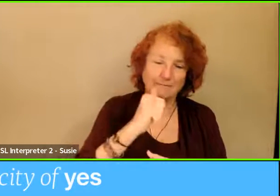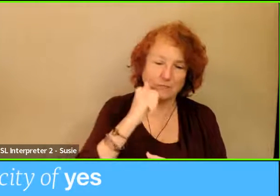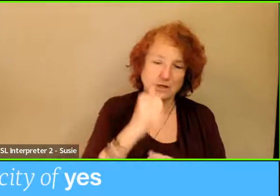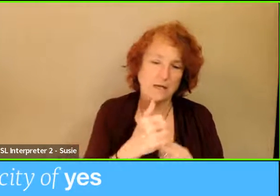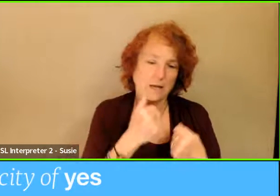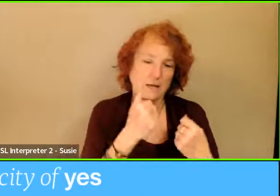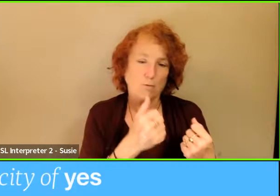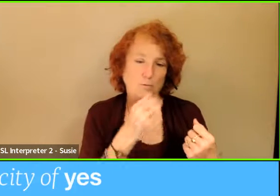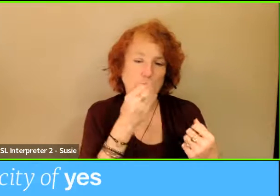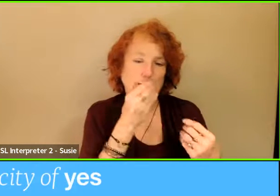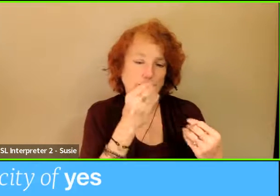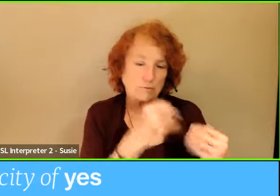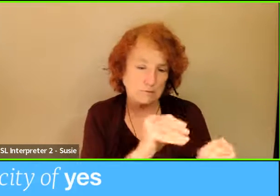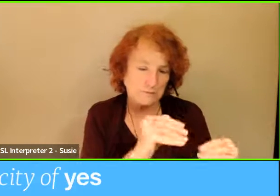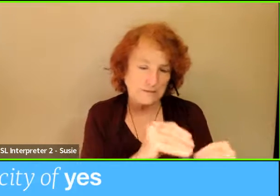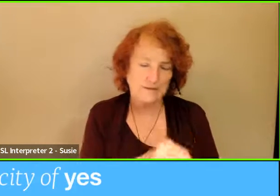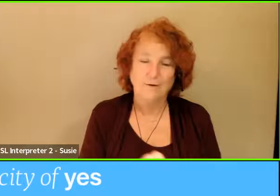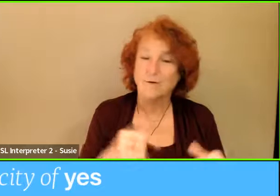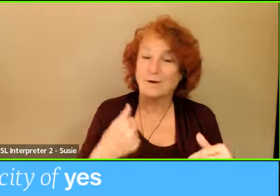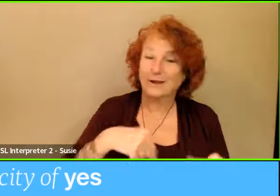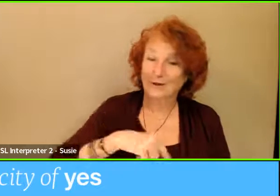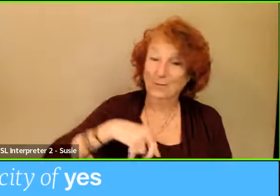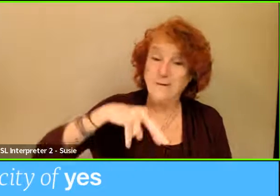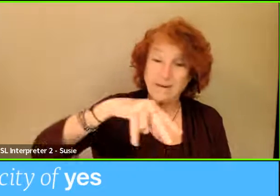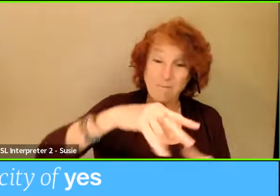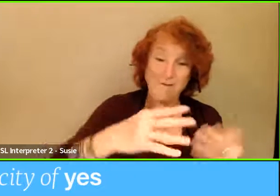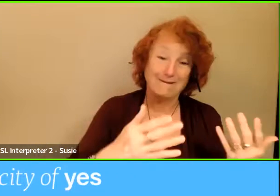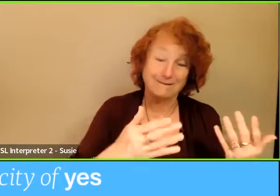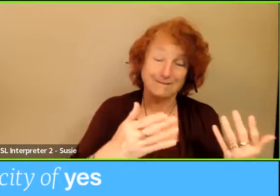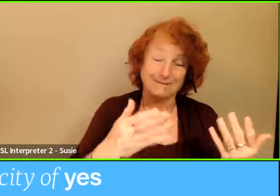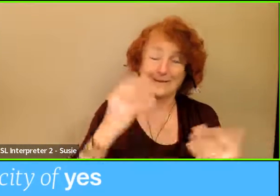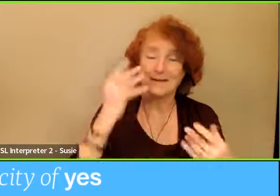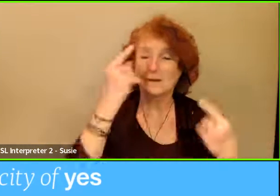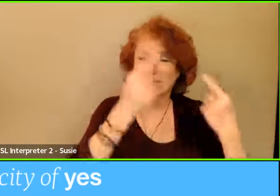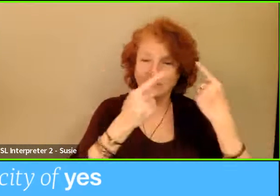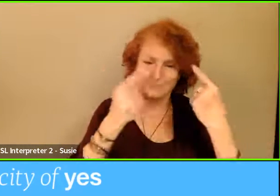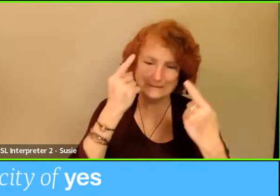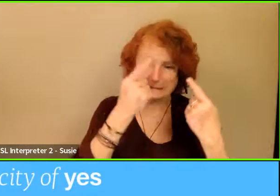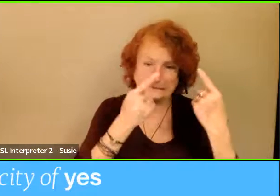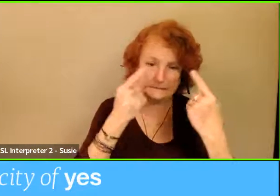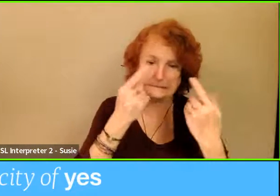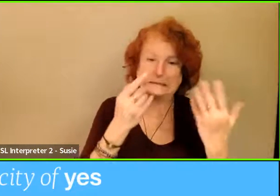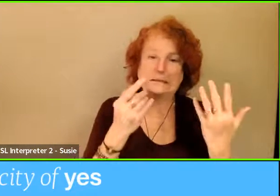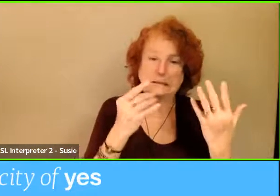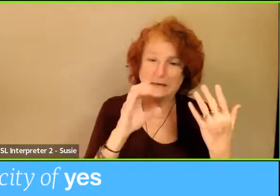to the grocery store, things like that. So if you're concerned about climate change, and if you're concerned about